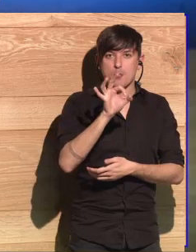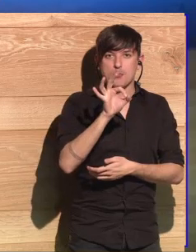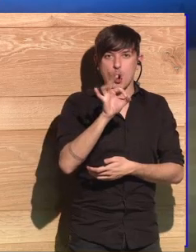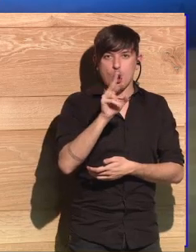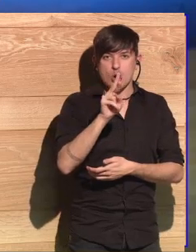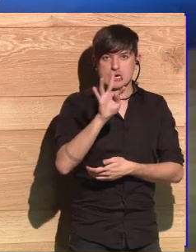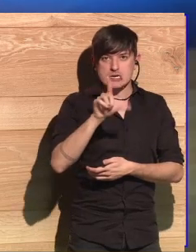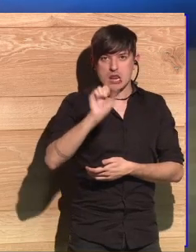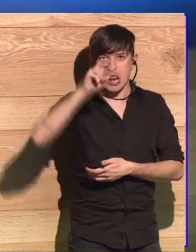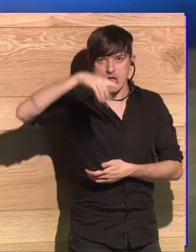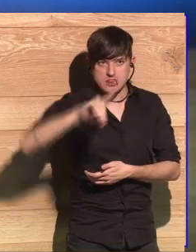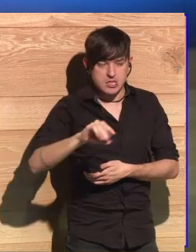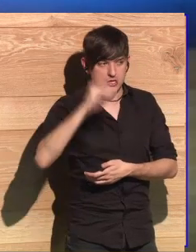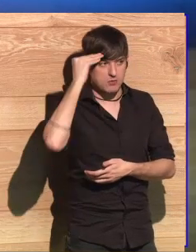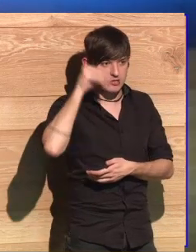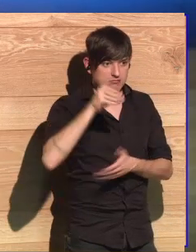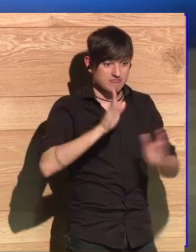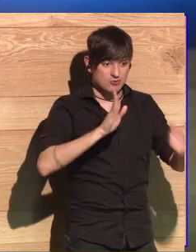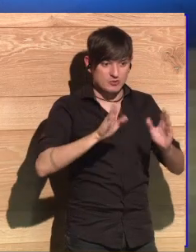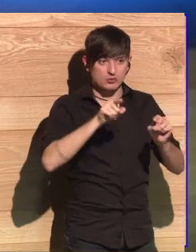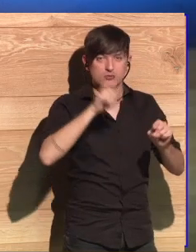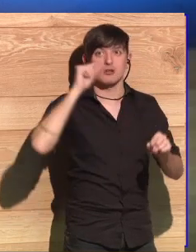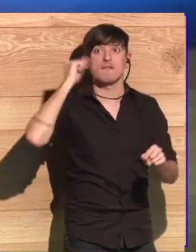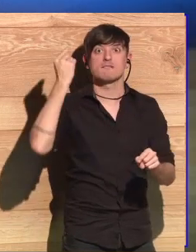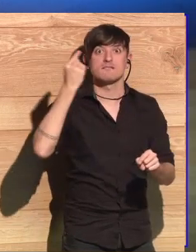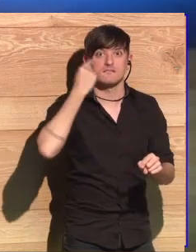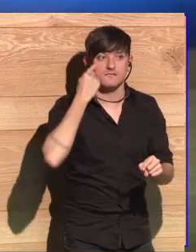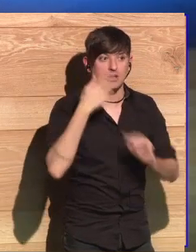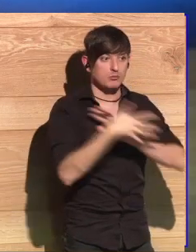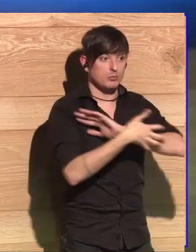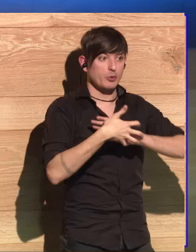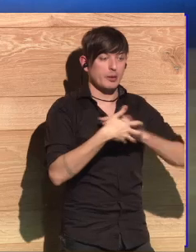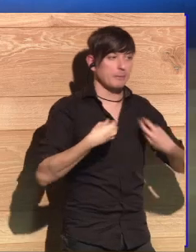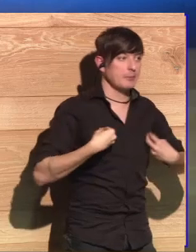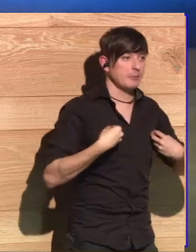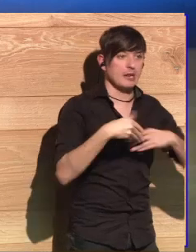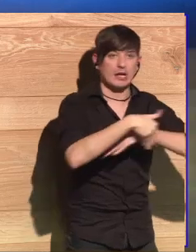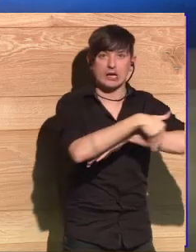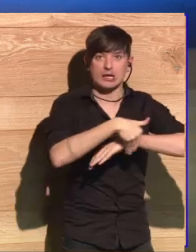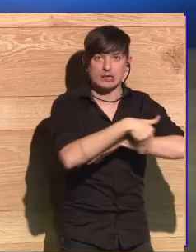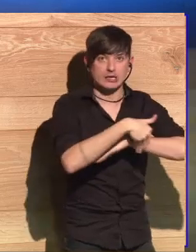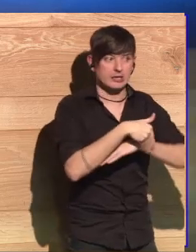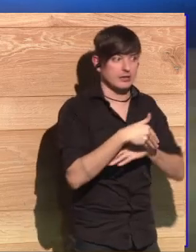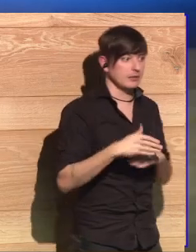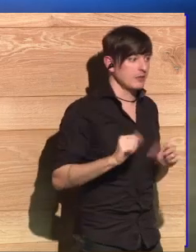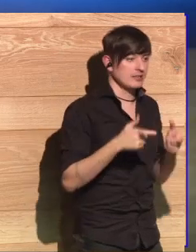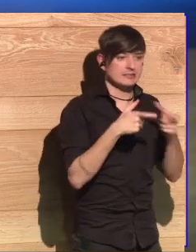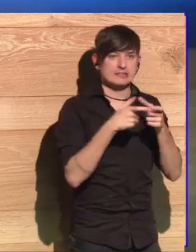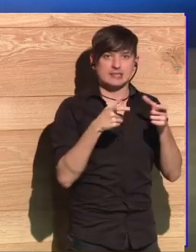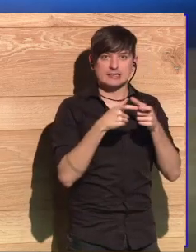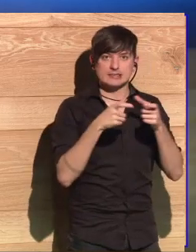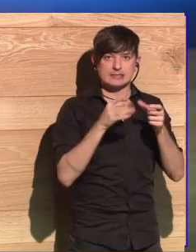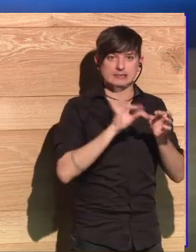that part where you were in Portland, and that's where you realize that you're definitely a